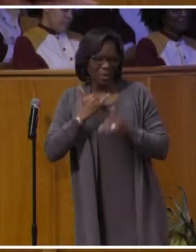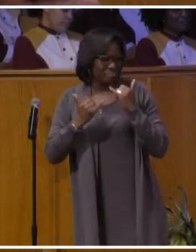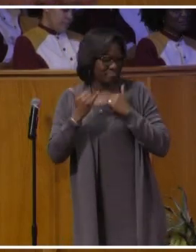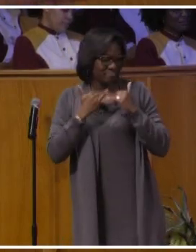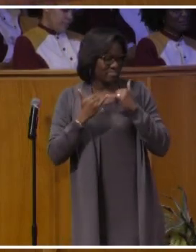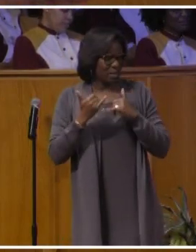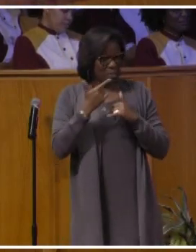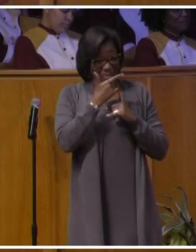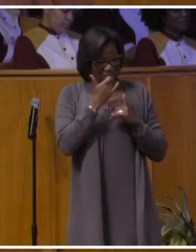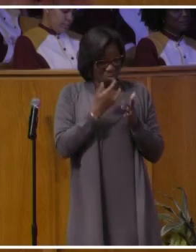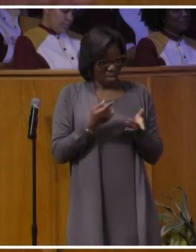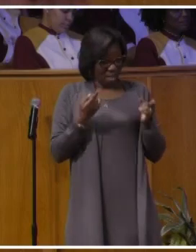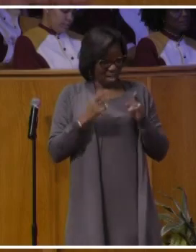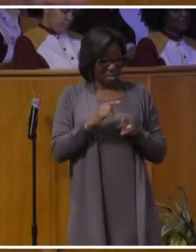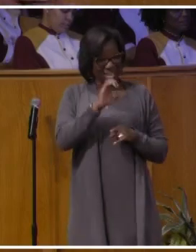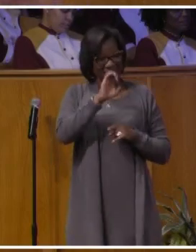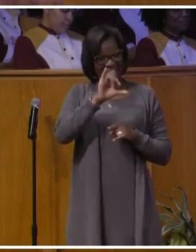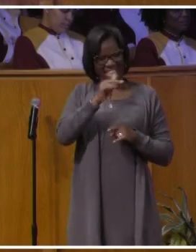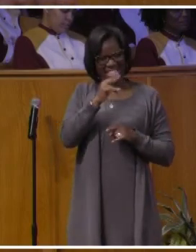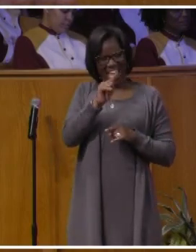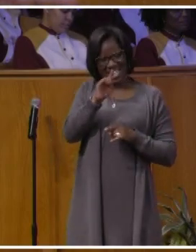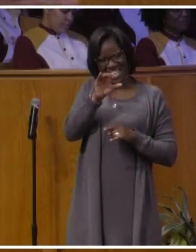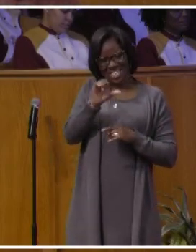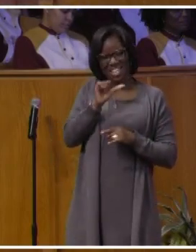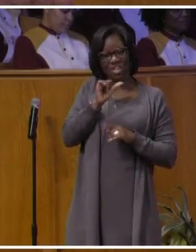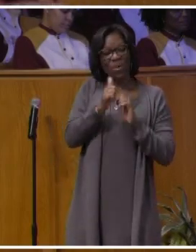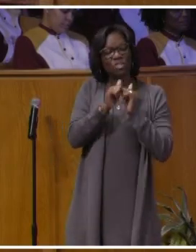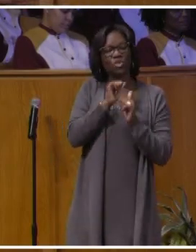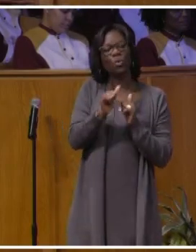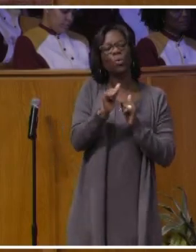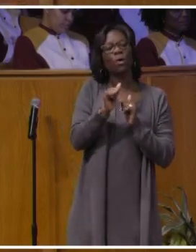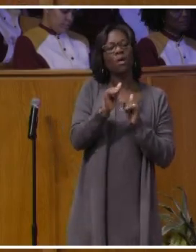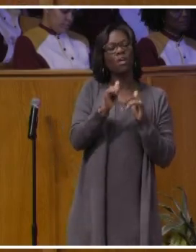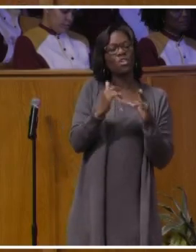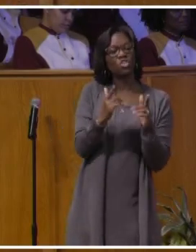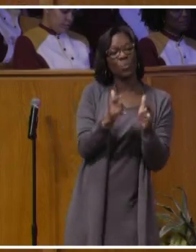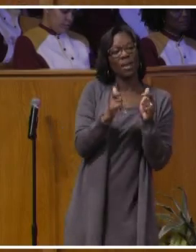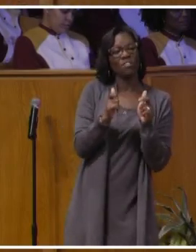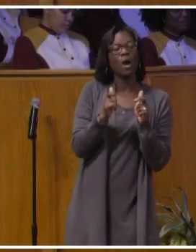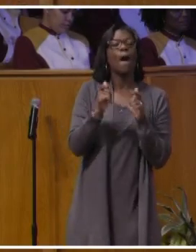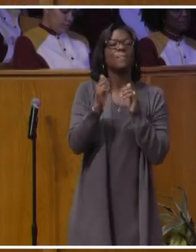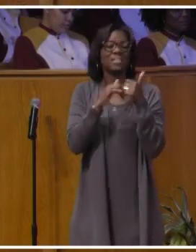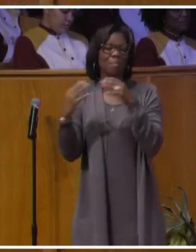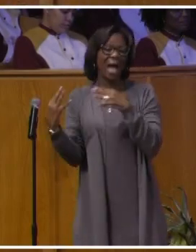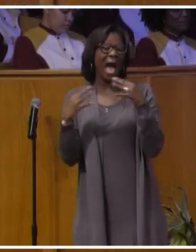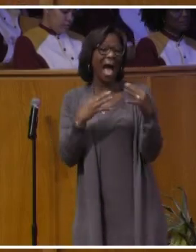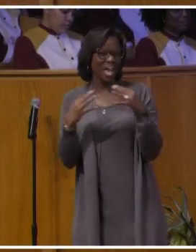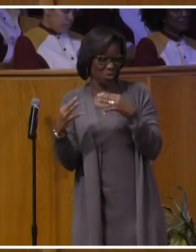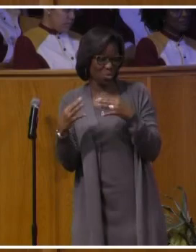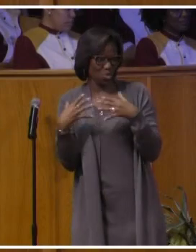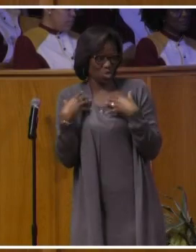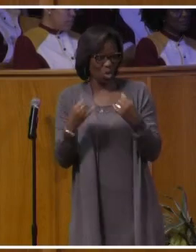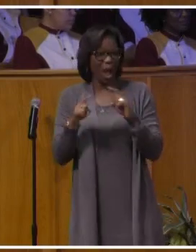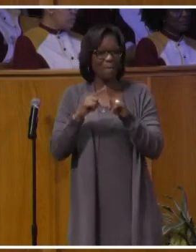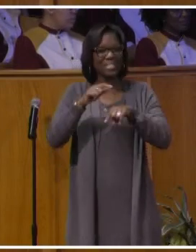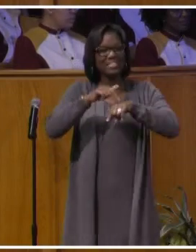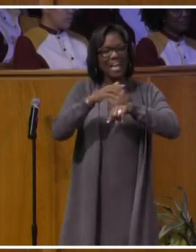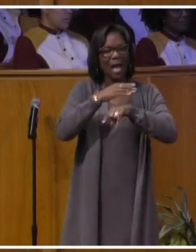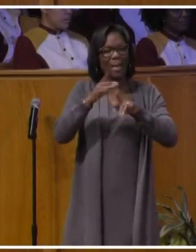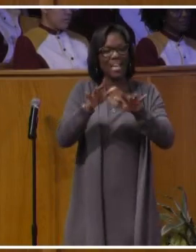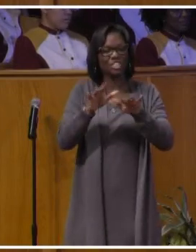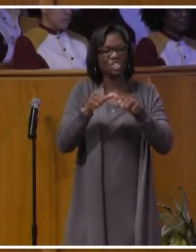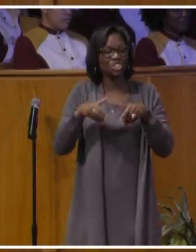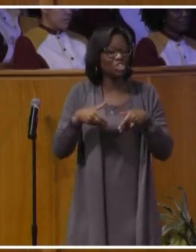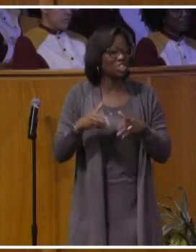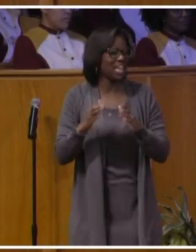inaccurate, because in Ecclesiastes, what it says, the race is not given to the swift nor bow to the strong, but time and chance happens to everybody. There's nowhere in the Bible it says, but they that